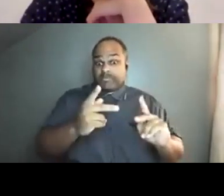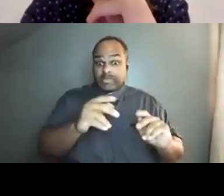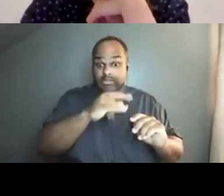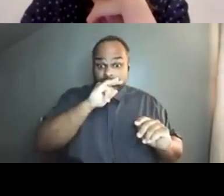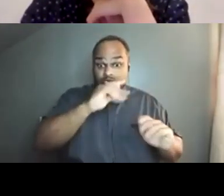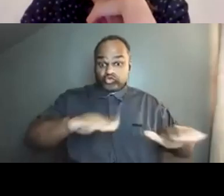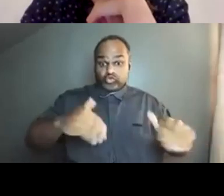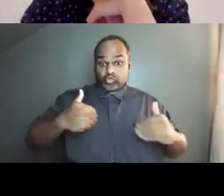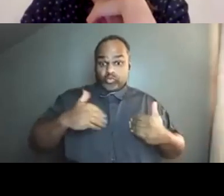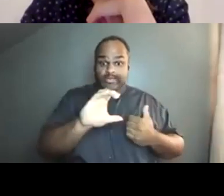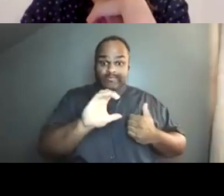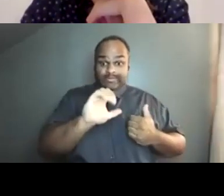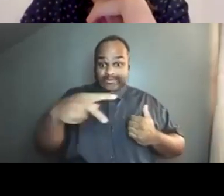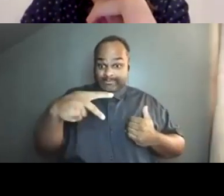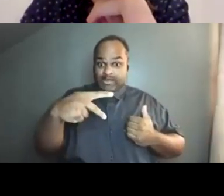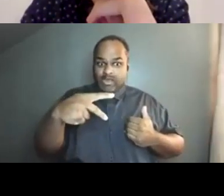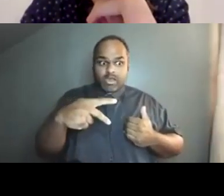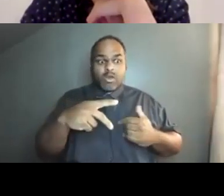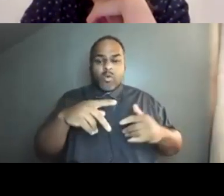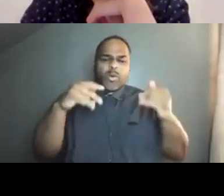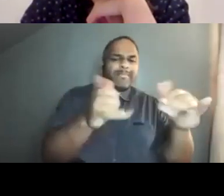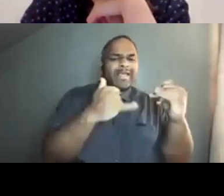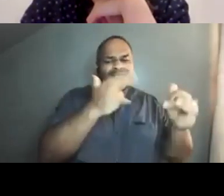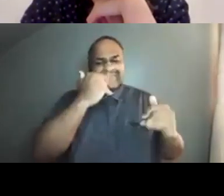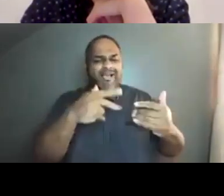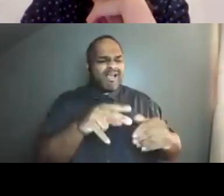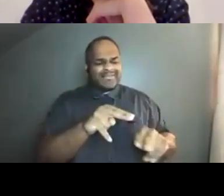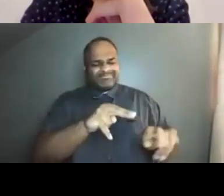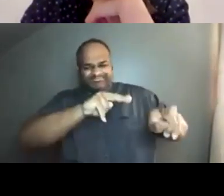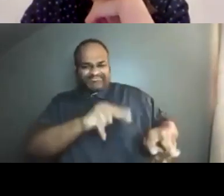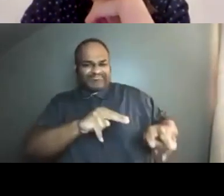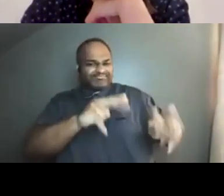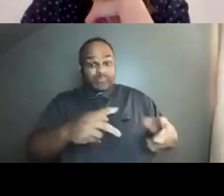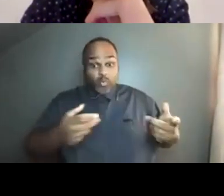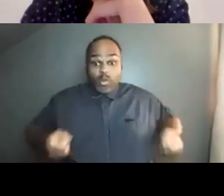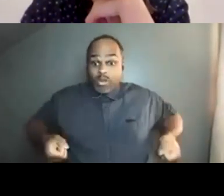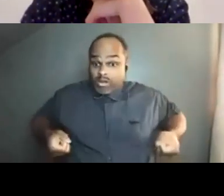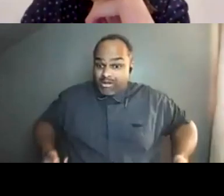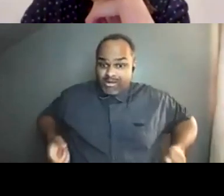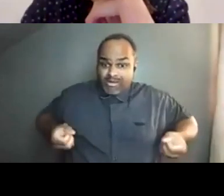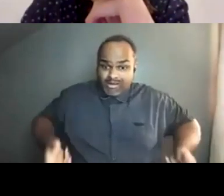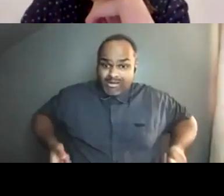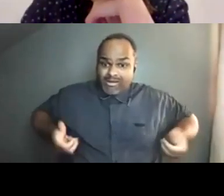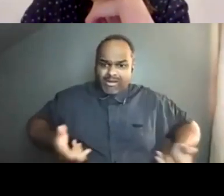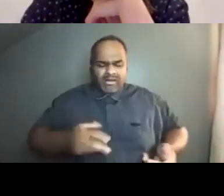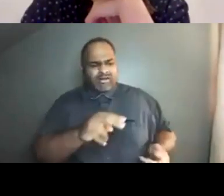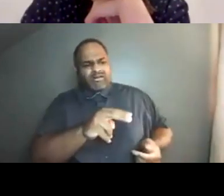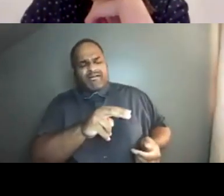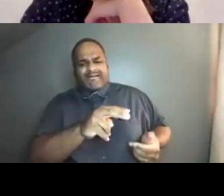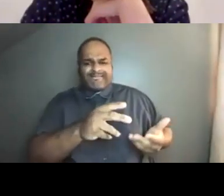of a playground for children who uses wheelchair, consisting of curbs and